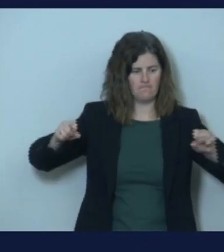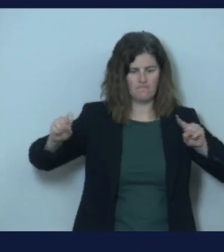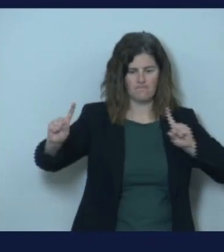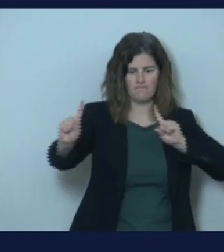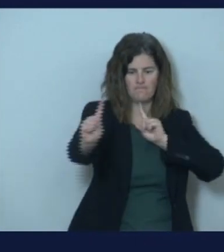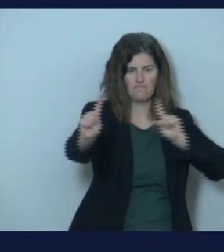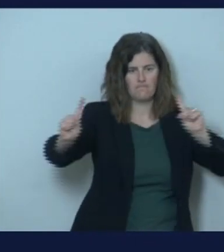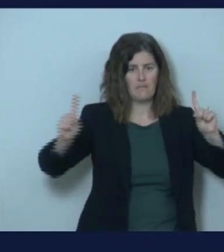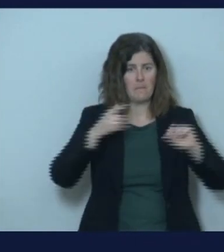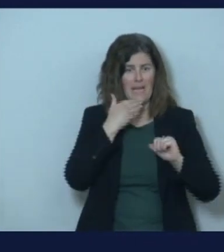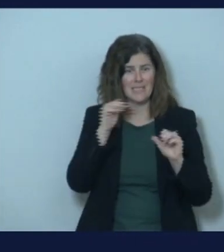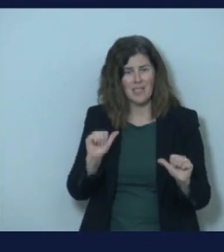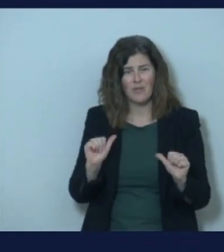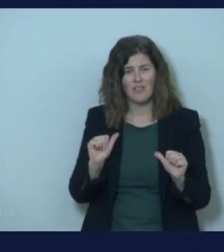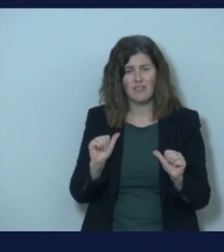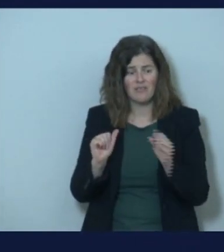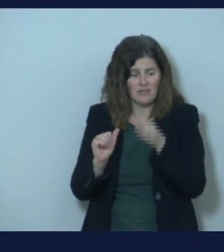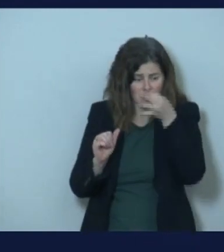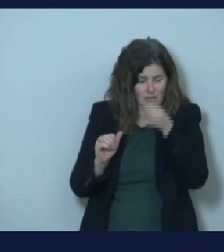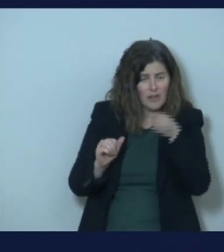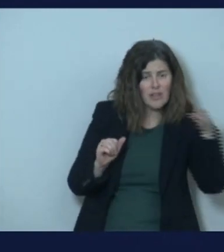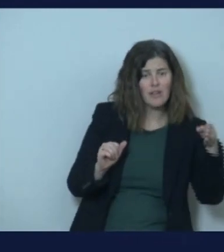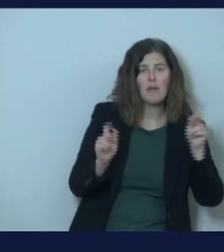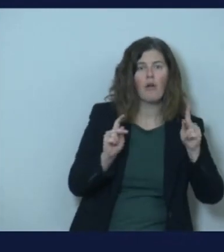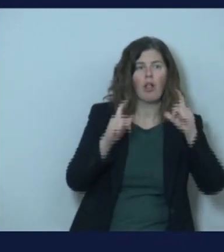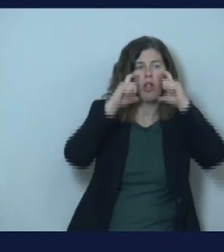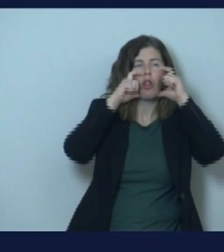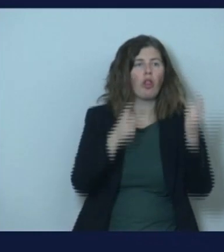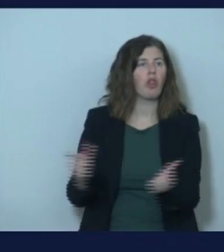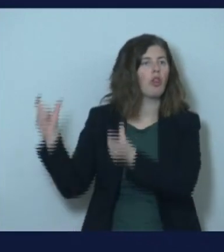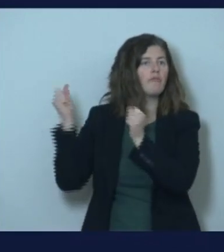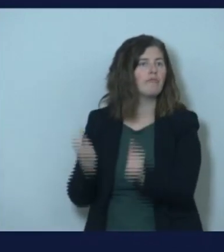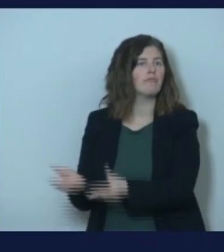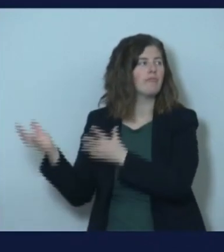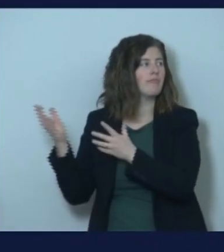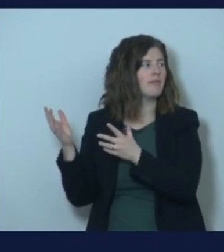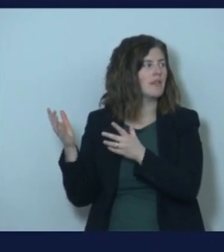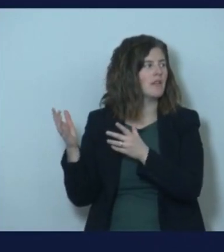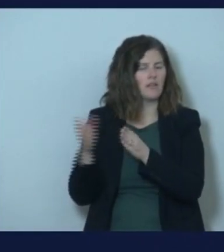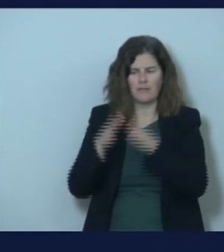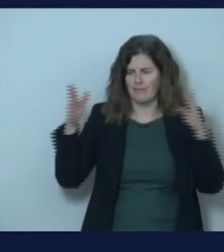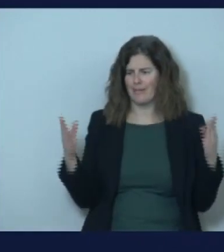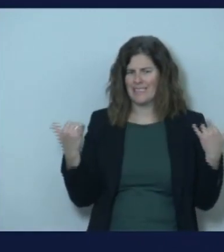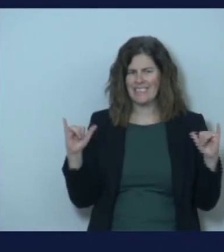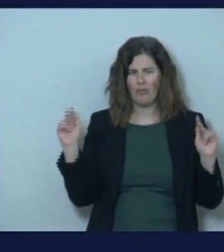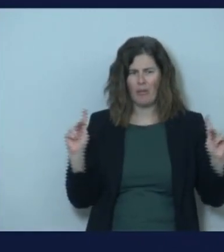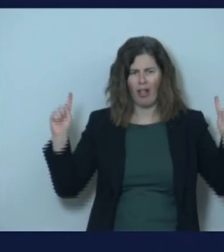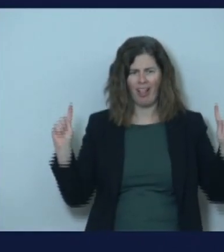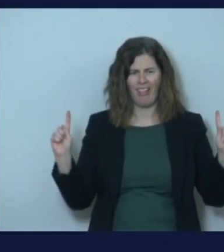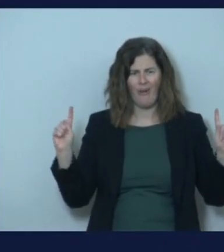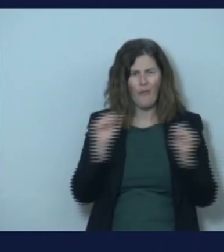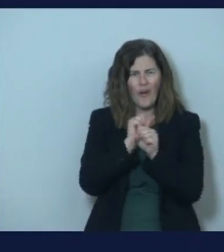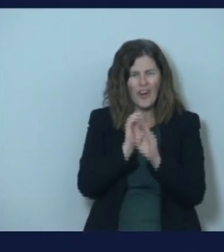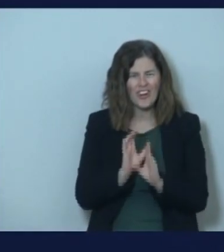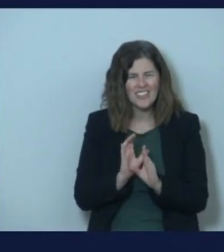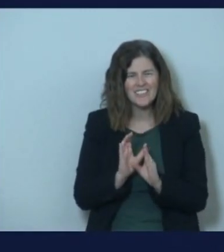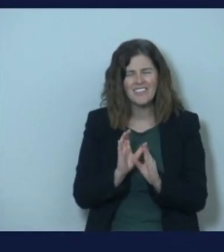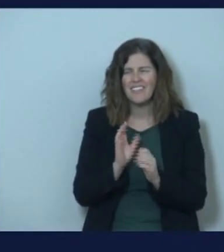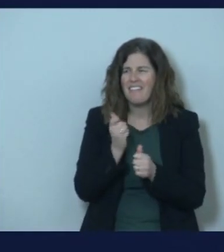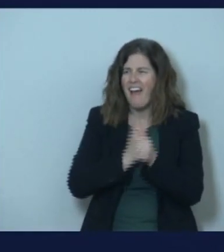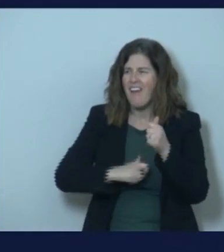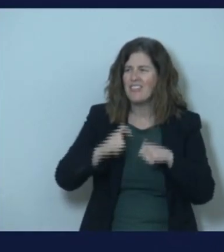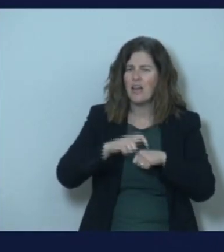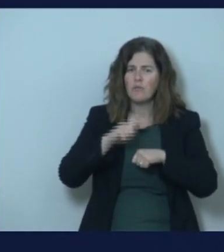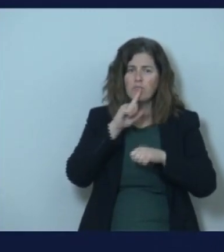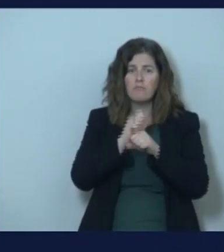safe practices right outside. People are removing their masks and their people are right next to them, including workers. And every time you're